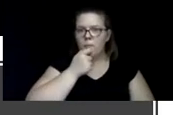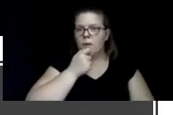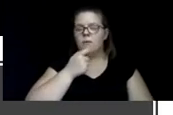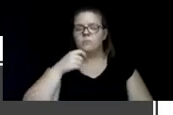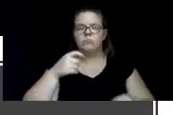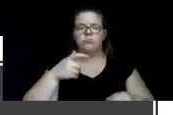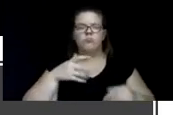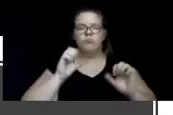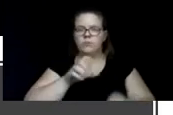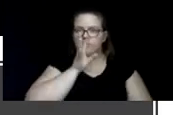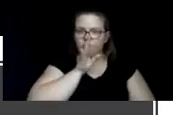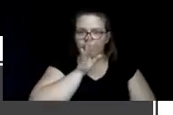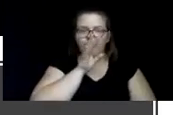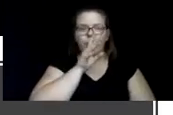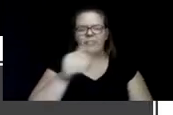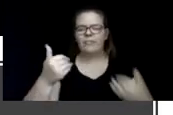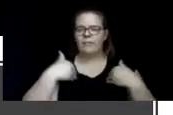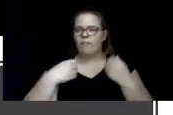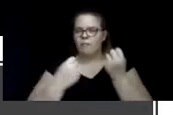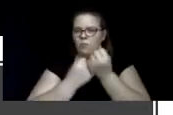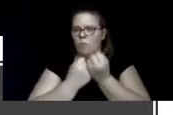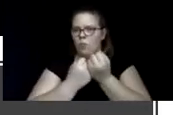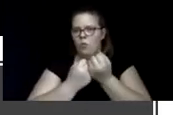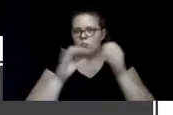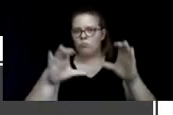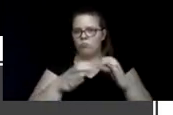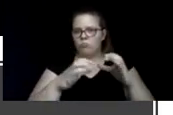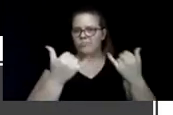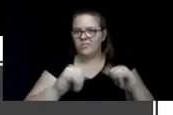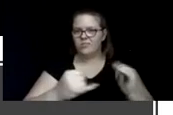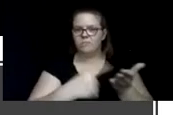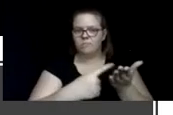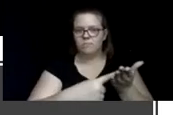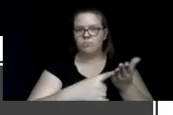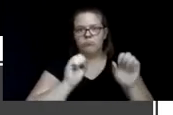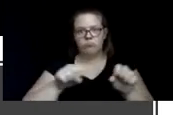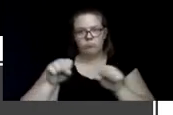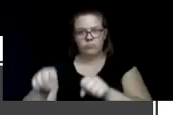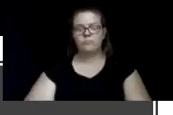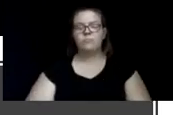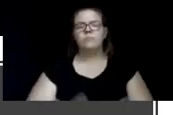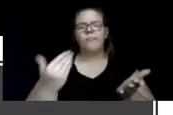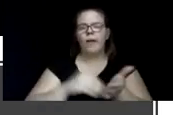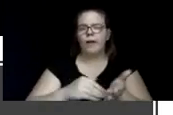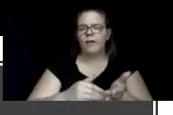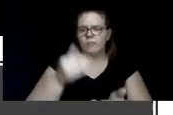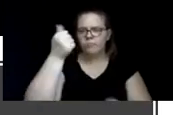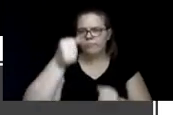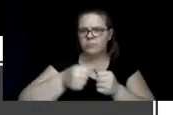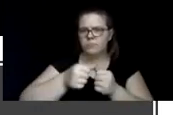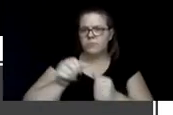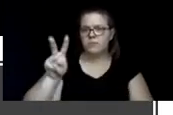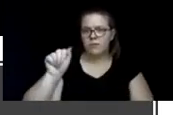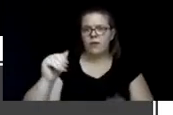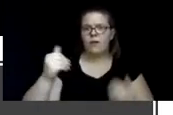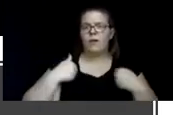they could have a support group like they would anywhere else. And again, remember, the VA does have the ability to get